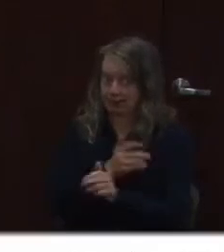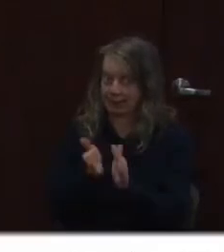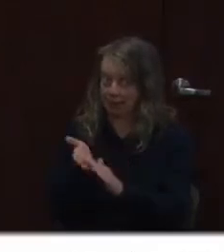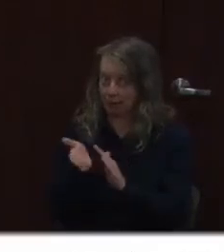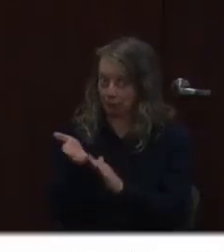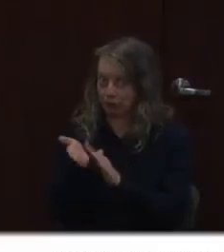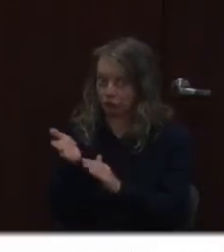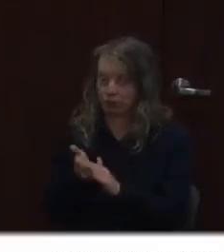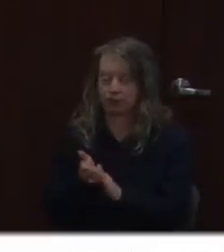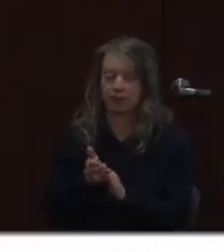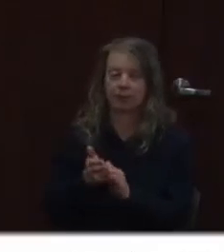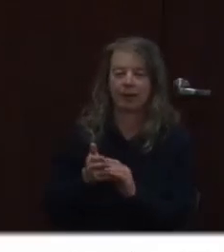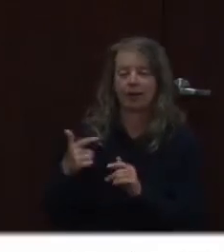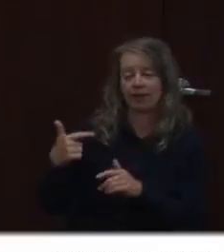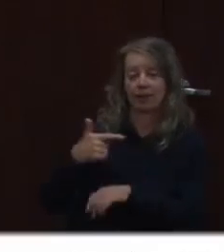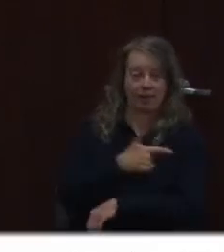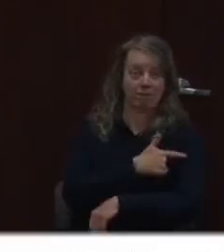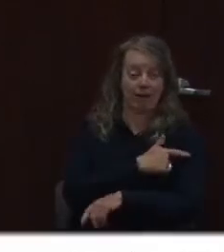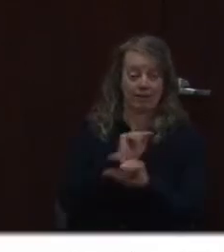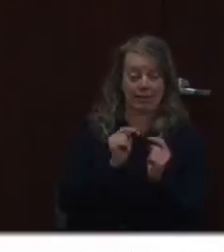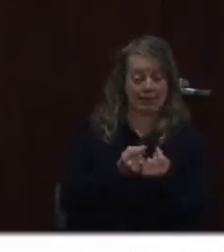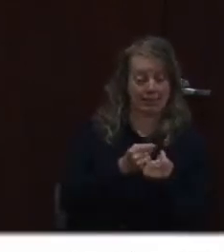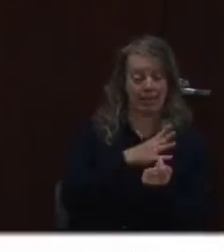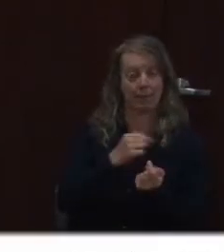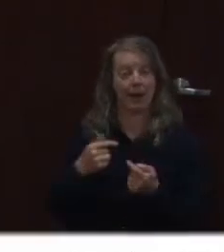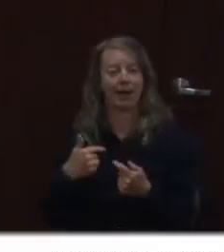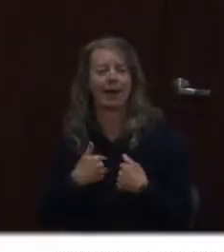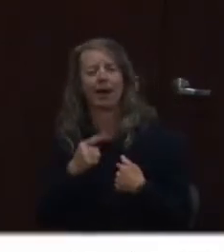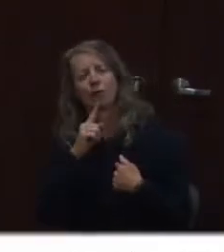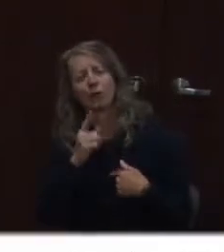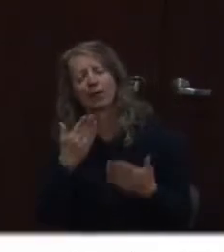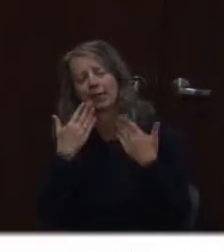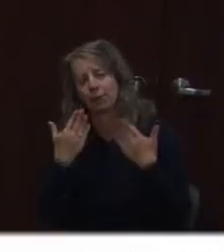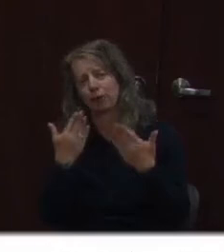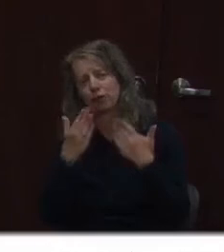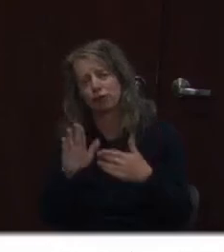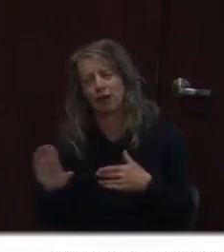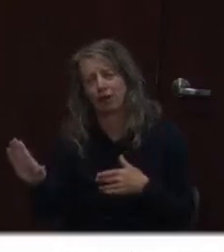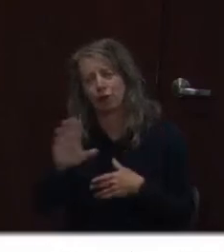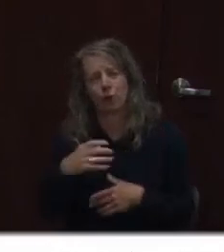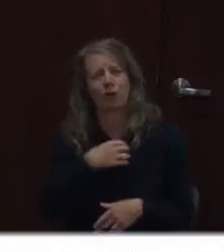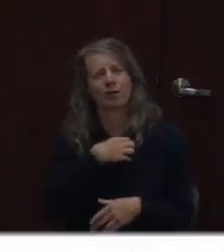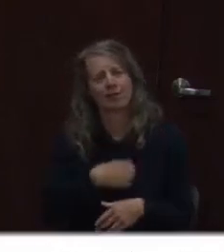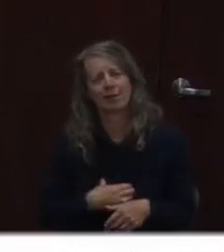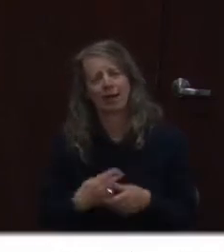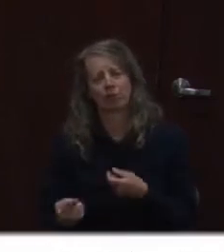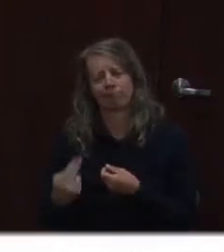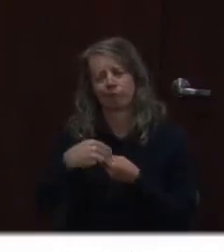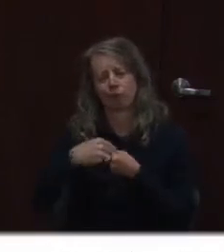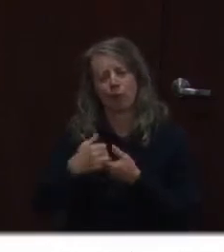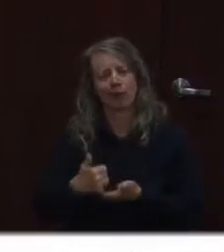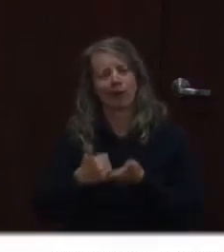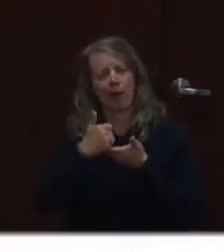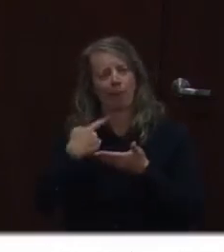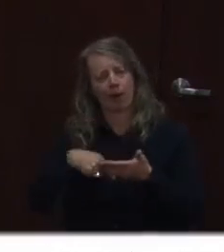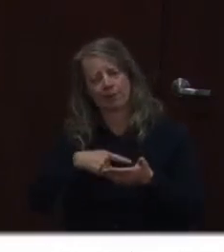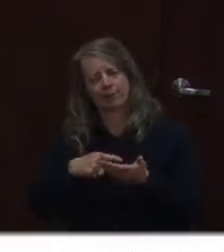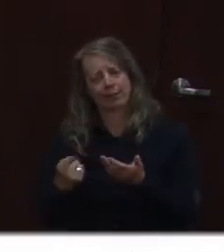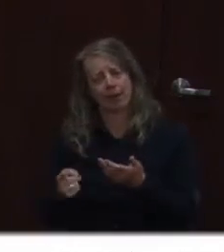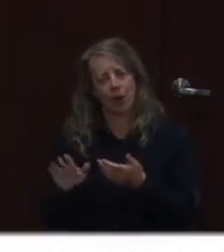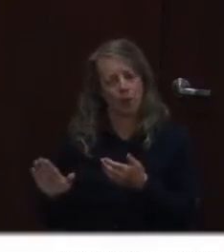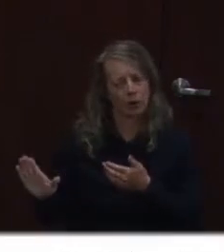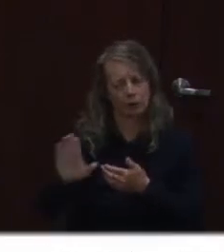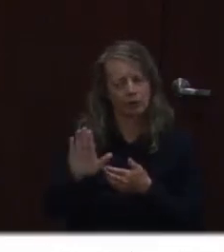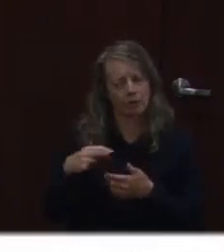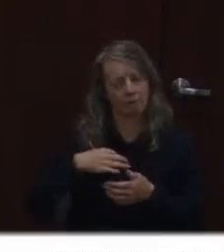The vaccine team and I really appreciate the desire to be a part of our work and the commitment that those volunteers